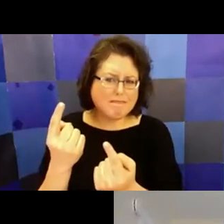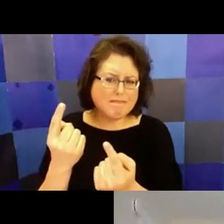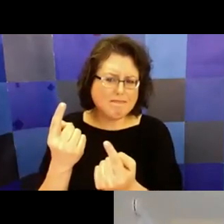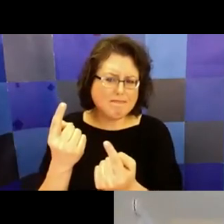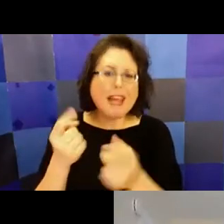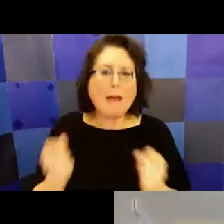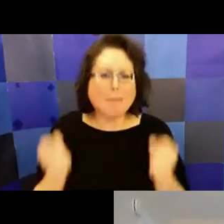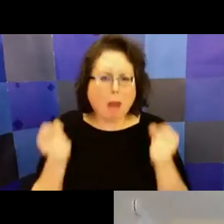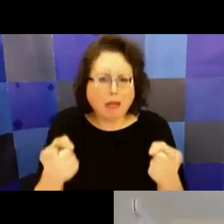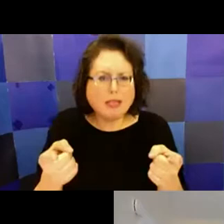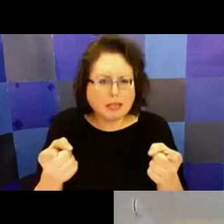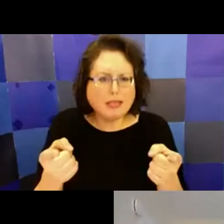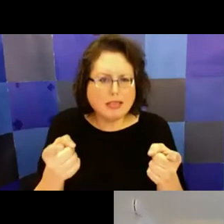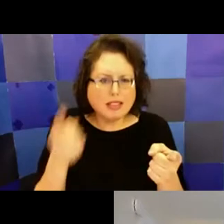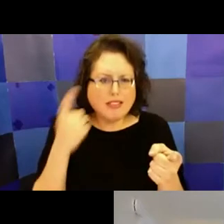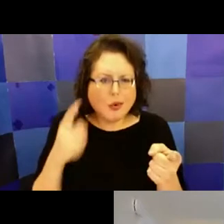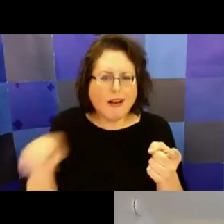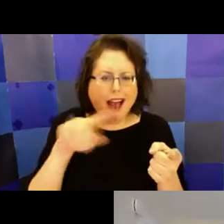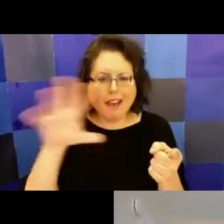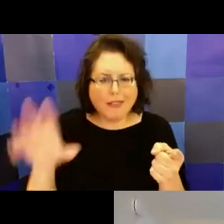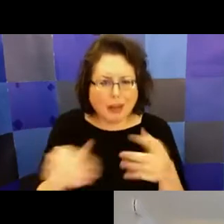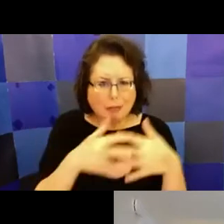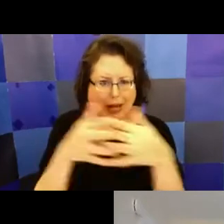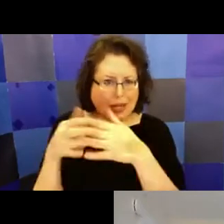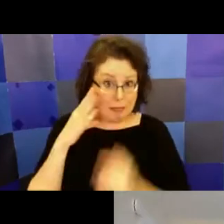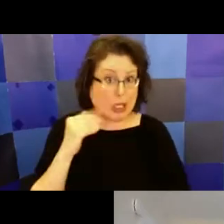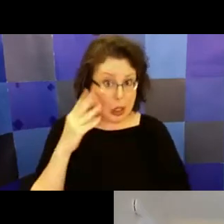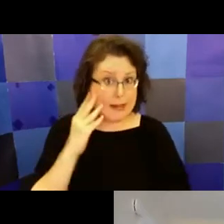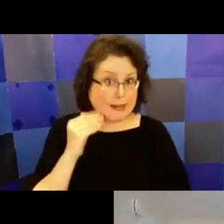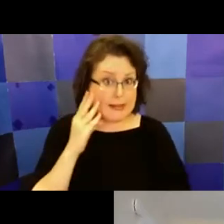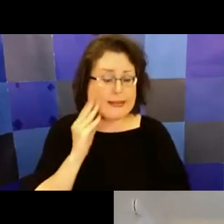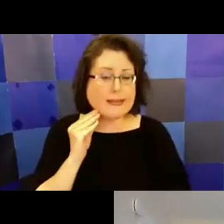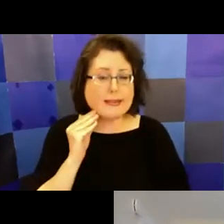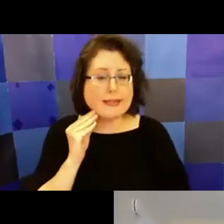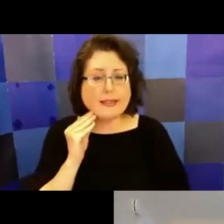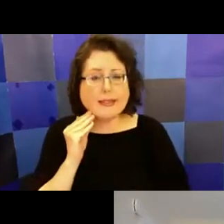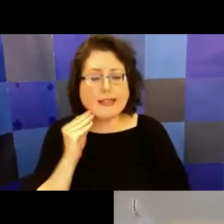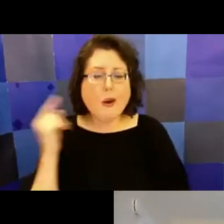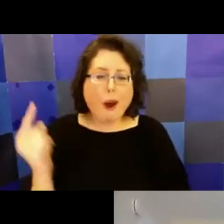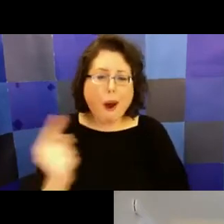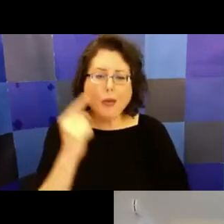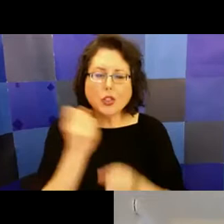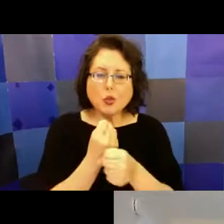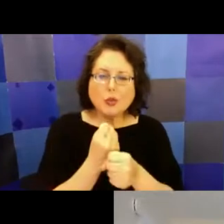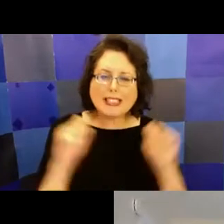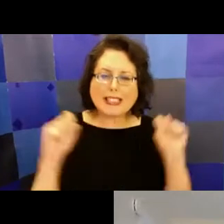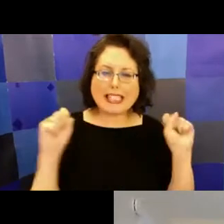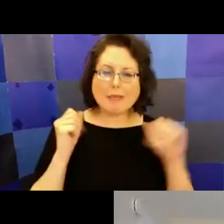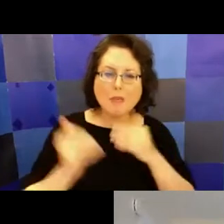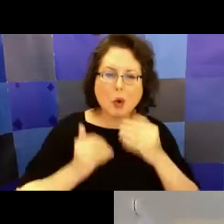impulse within the African-American experience to redeem the process of learning.